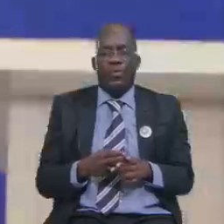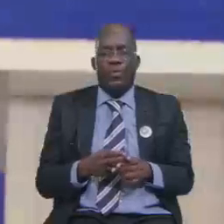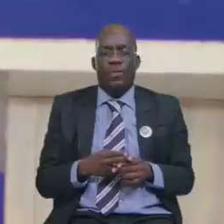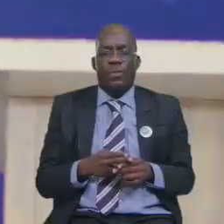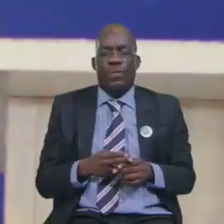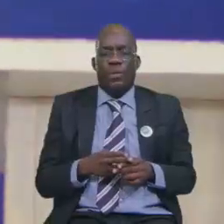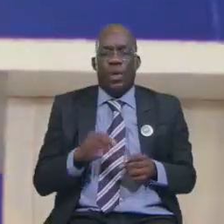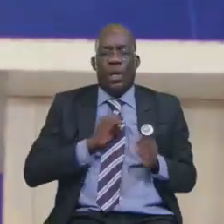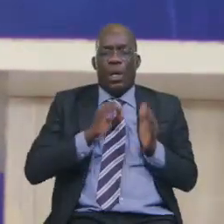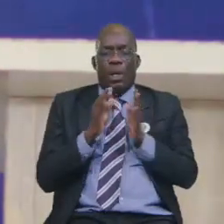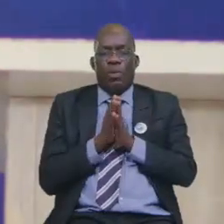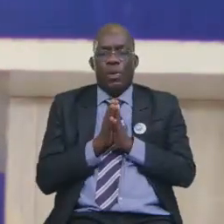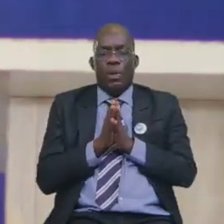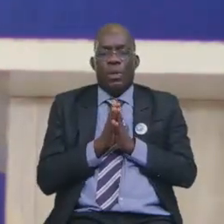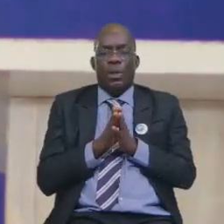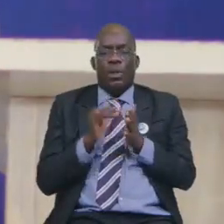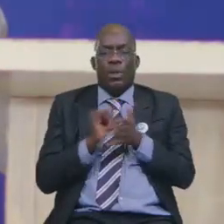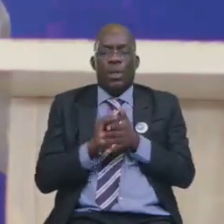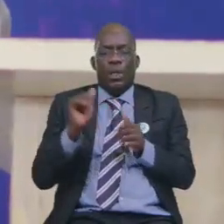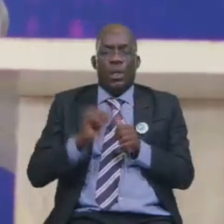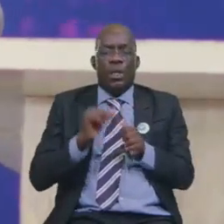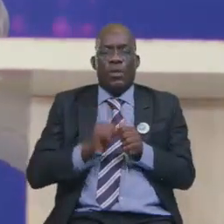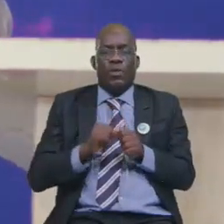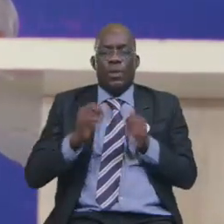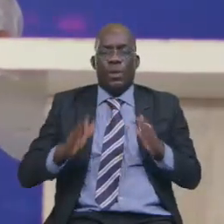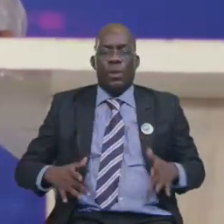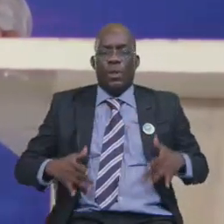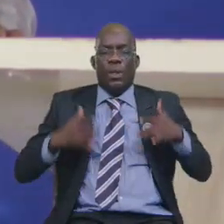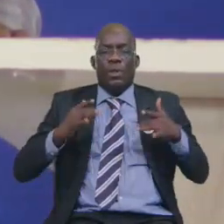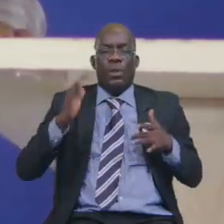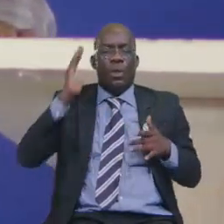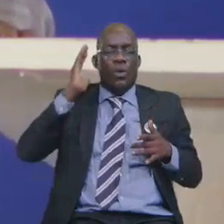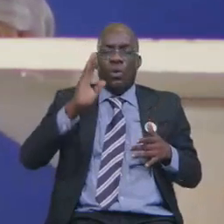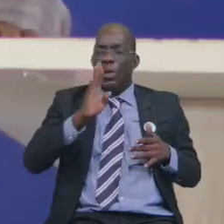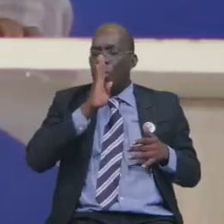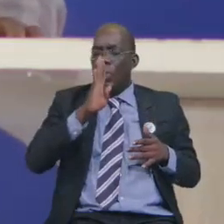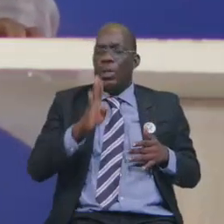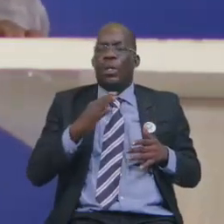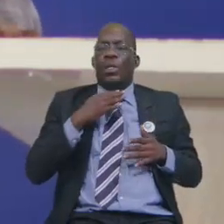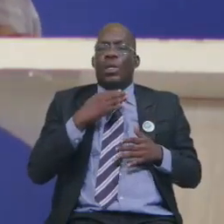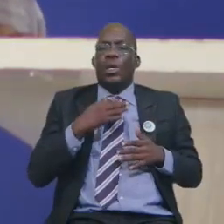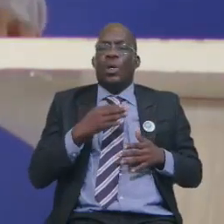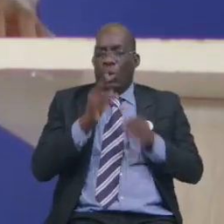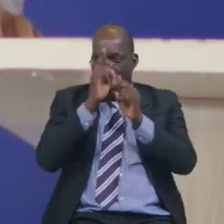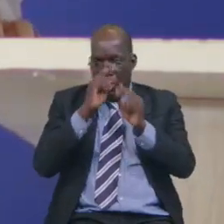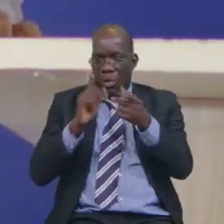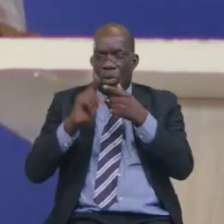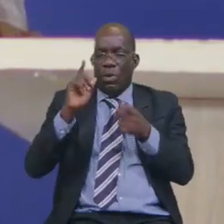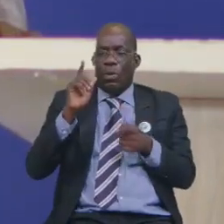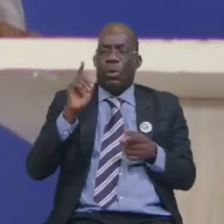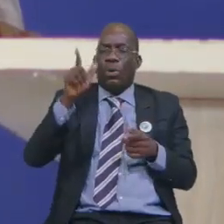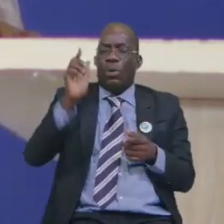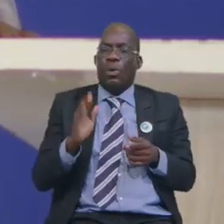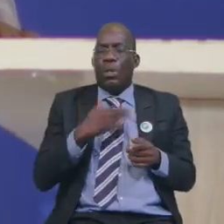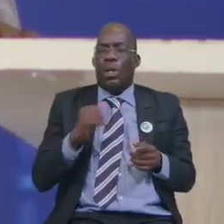name. I pray every life will be pleasing to God and pleasing to heaven. That